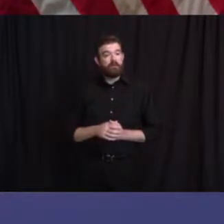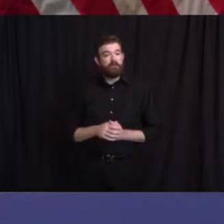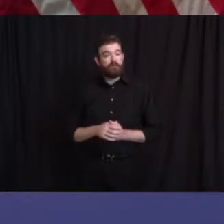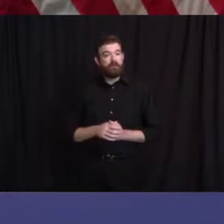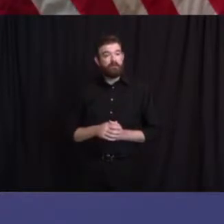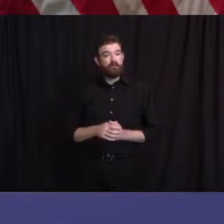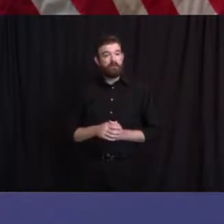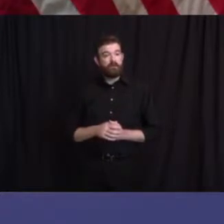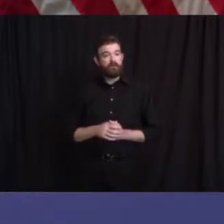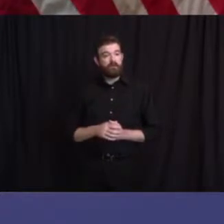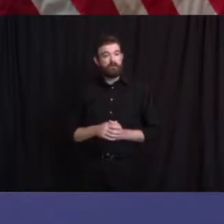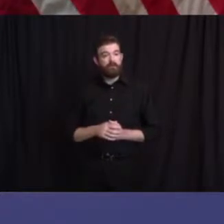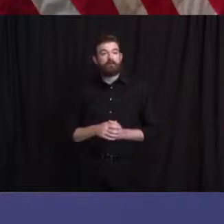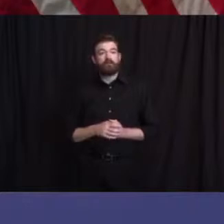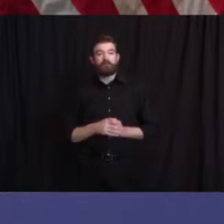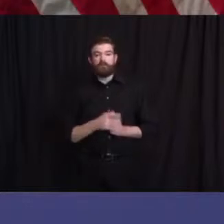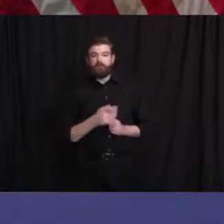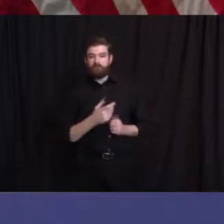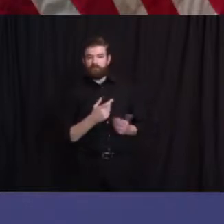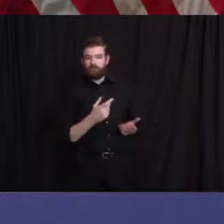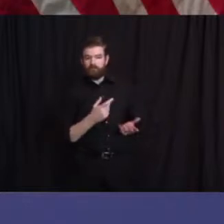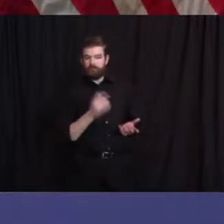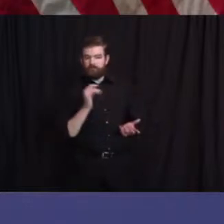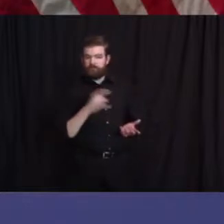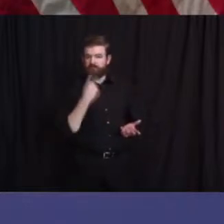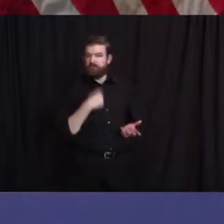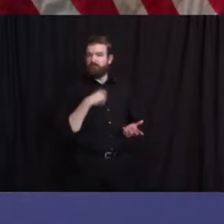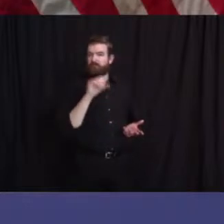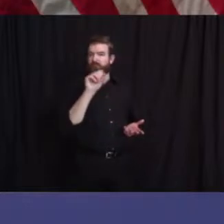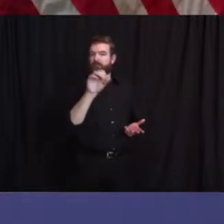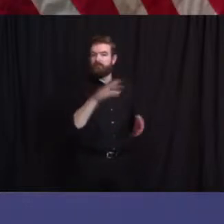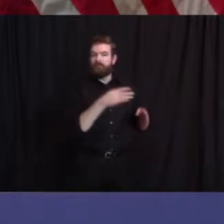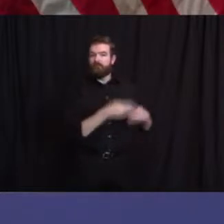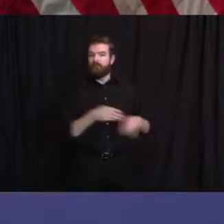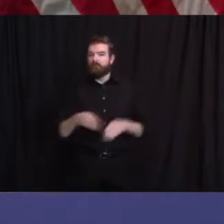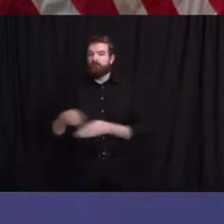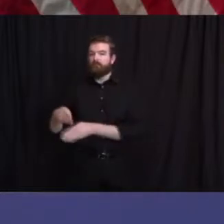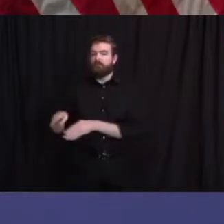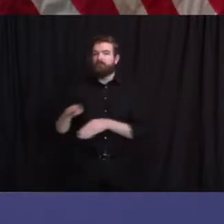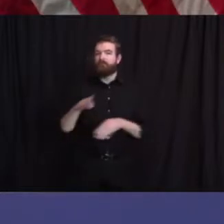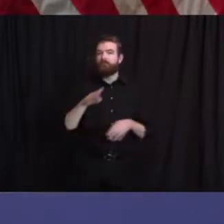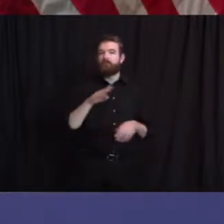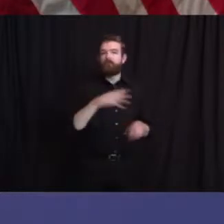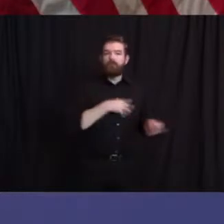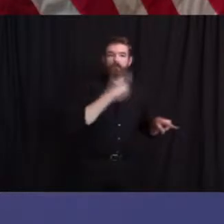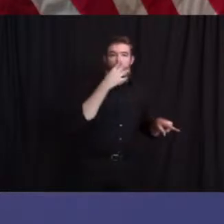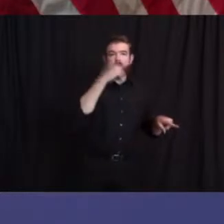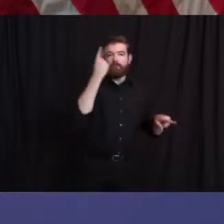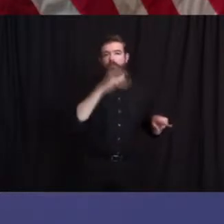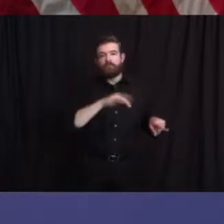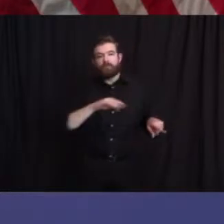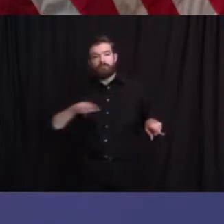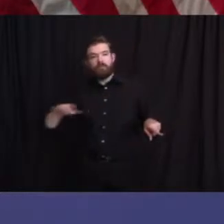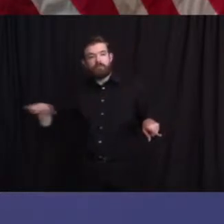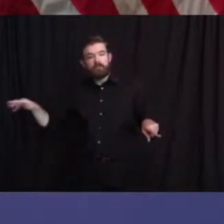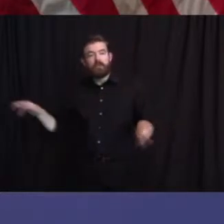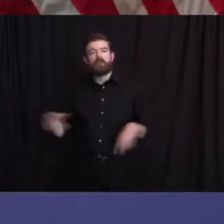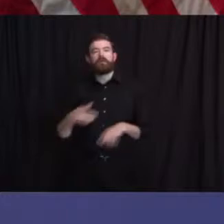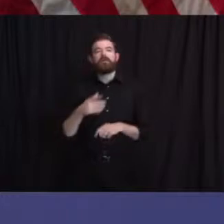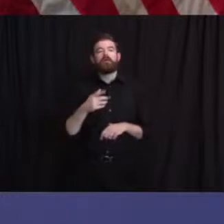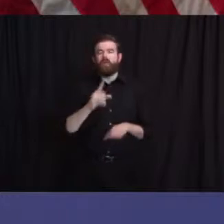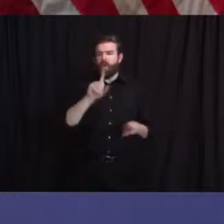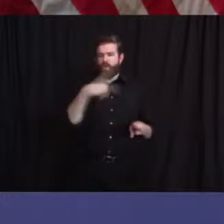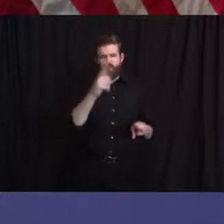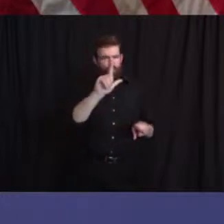data, and as you said, remember the N, which is the number of the denominator, is a very small one, so we all have to acknowledge that. But with the very